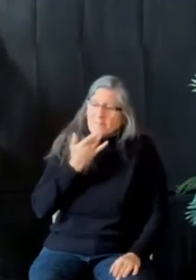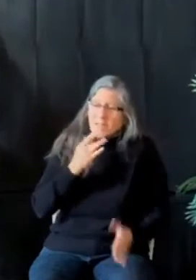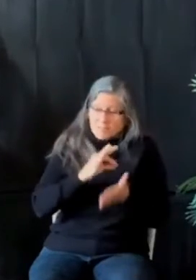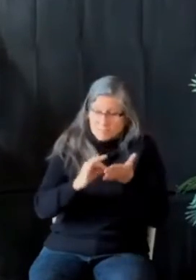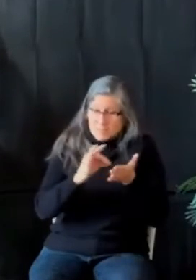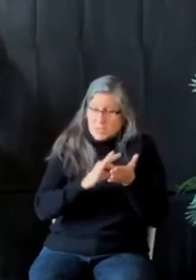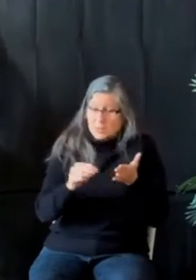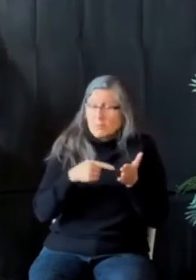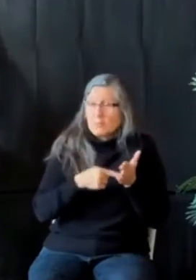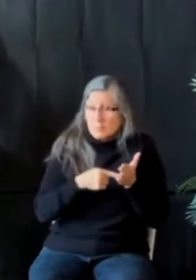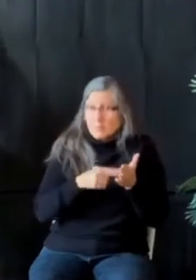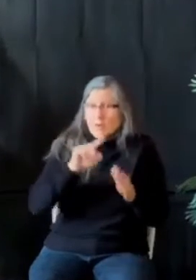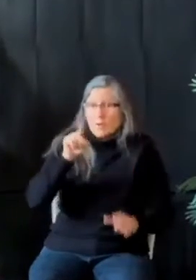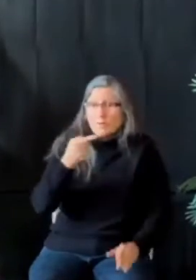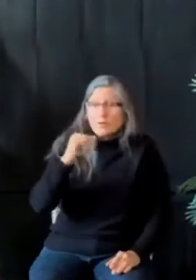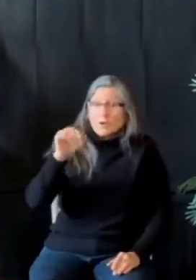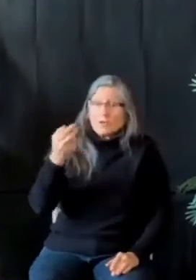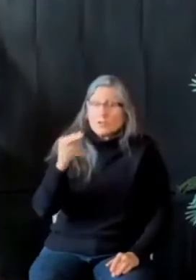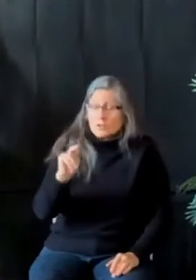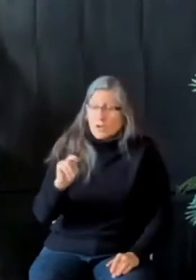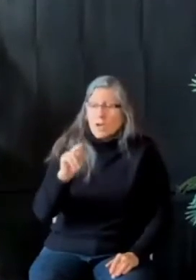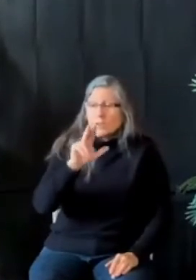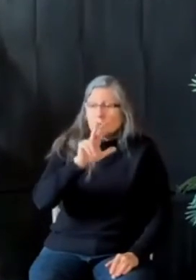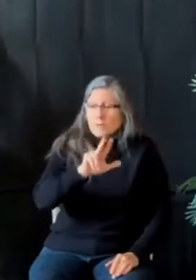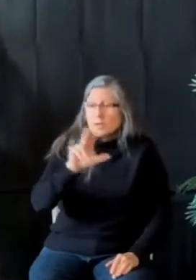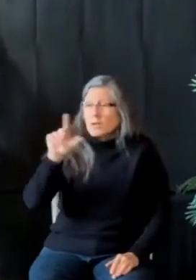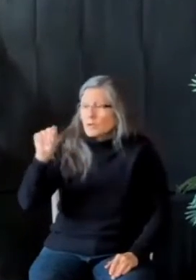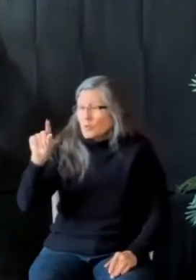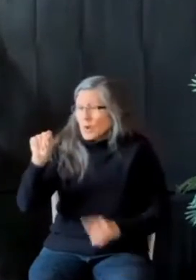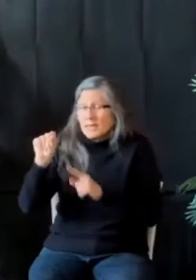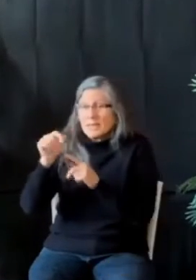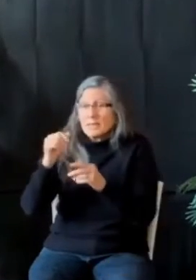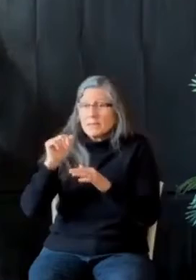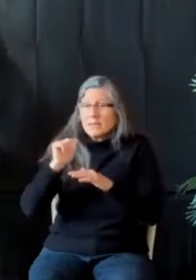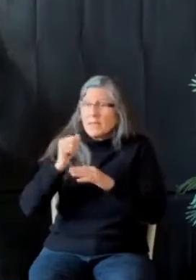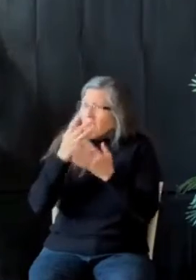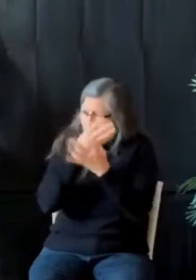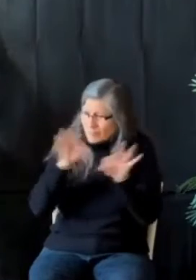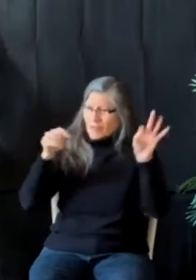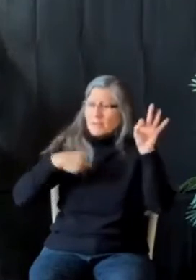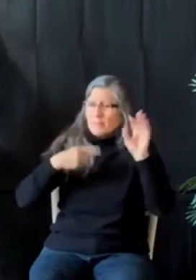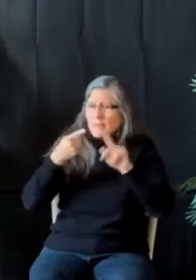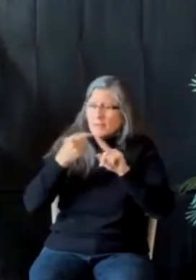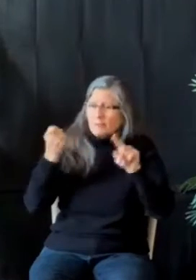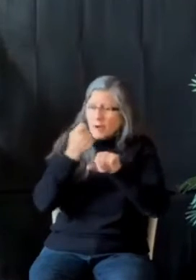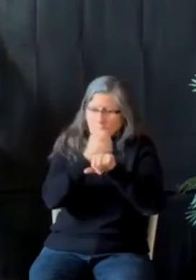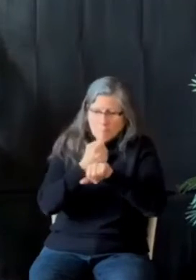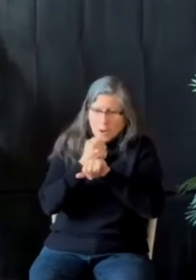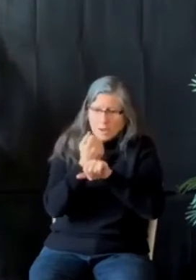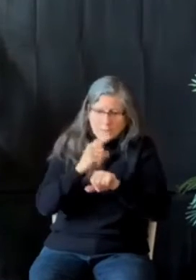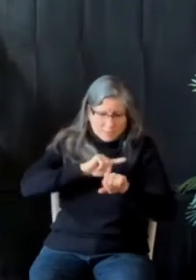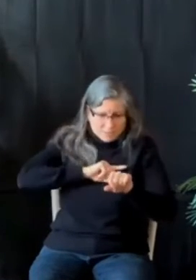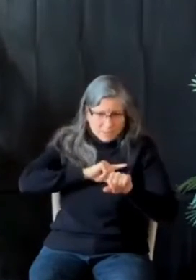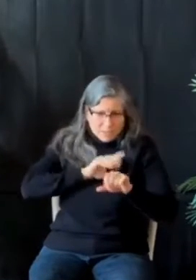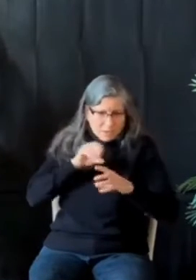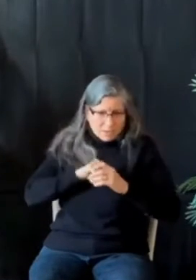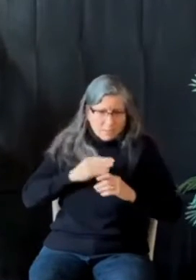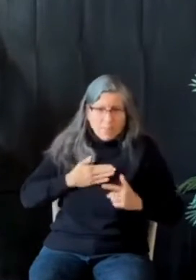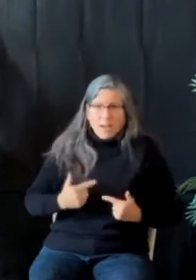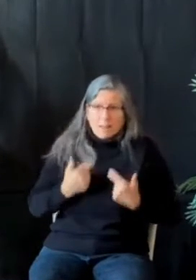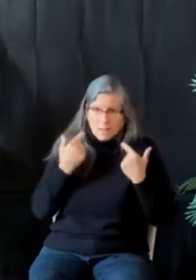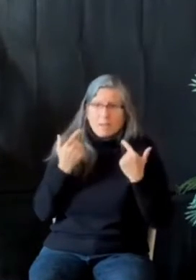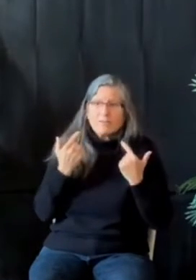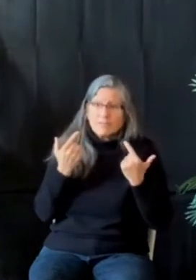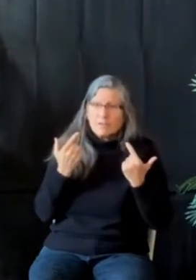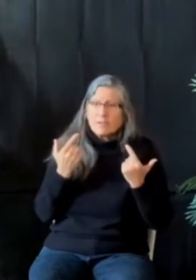in the Bible is 1 John 3:20. 1 John 3:20 set me free from the bondage of guilt in my life at one point,